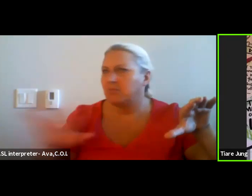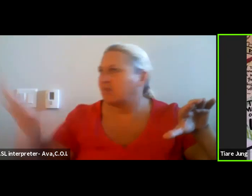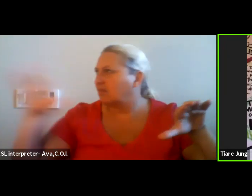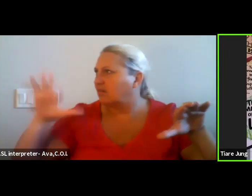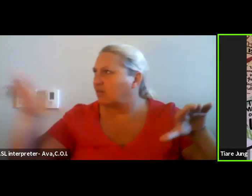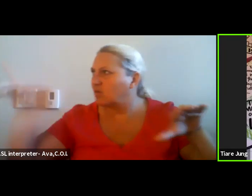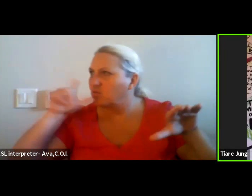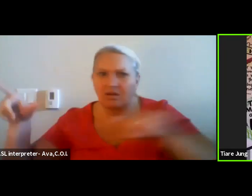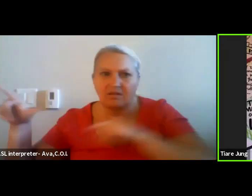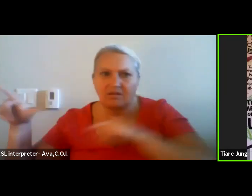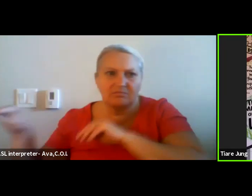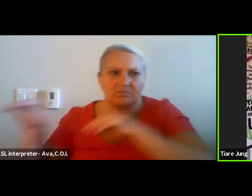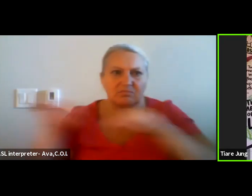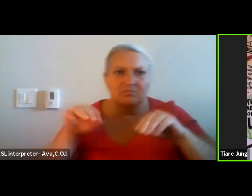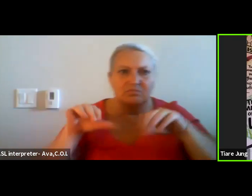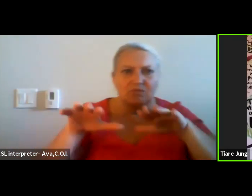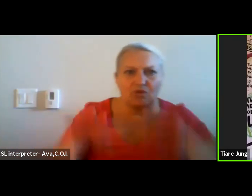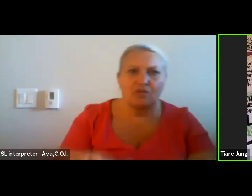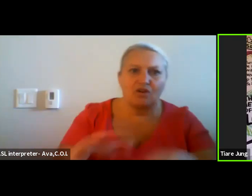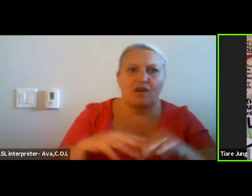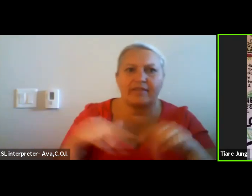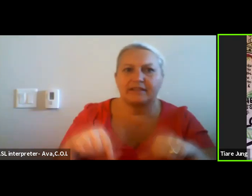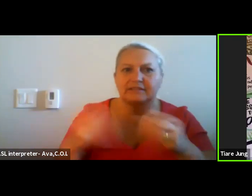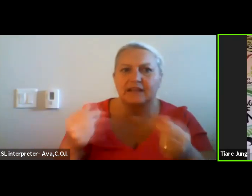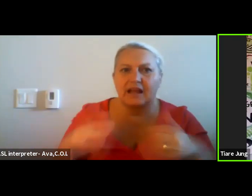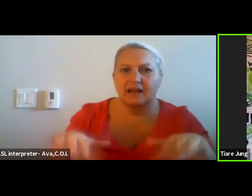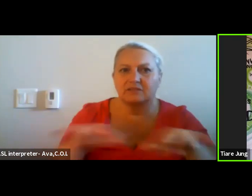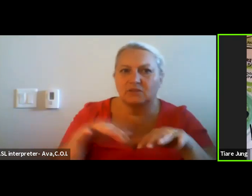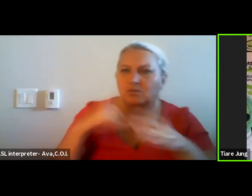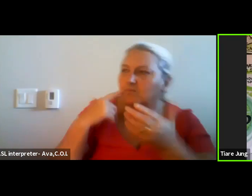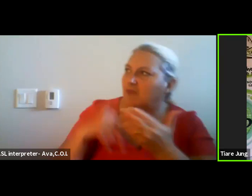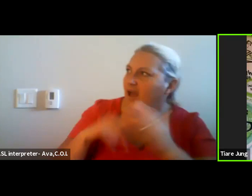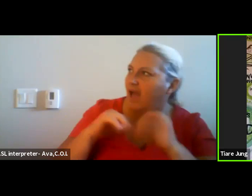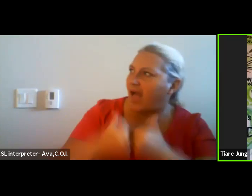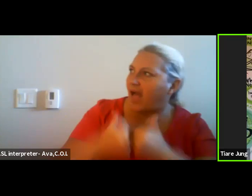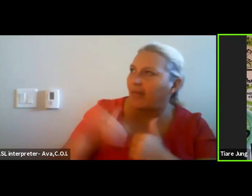ways they came to be on this land.